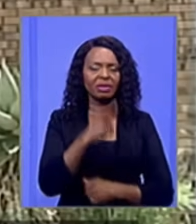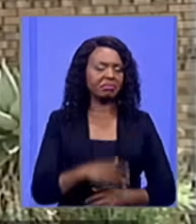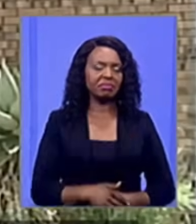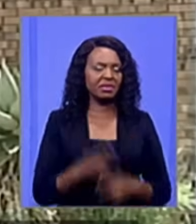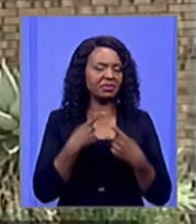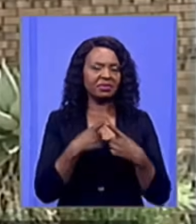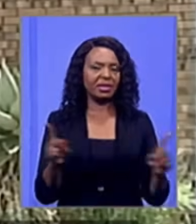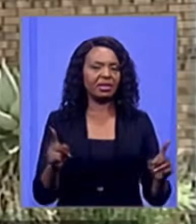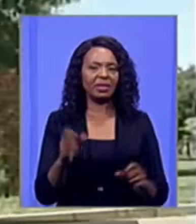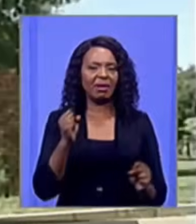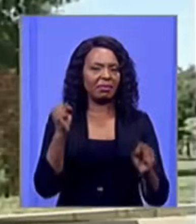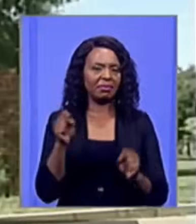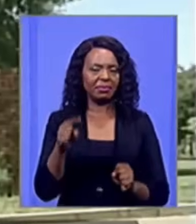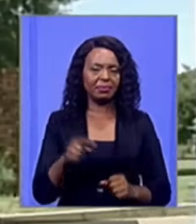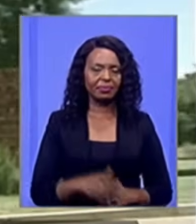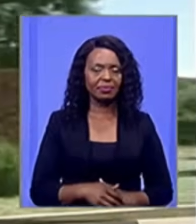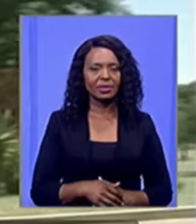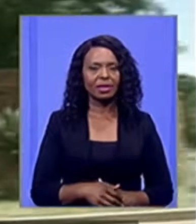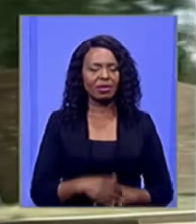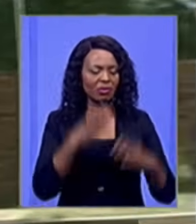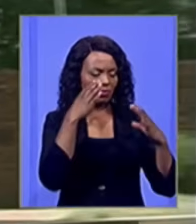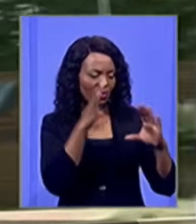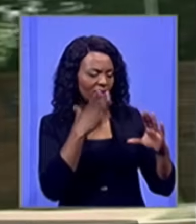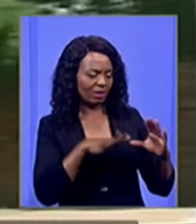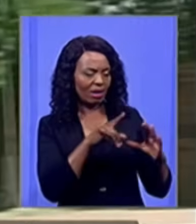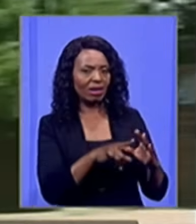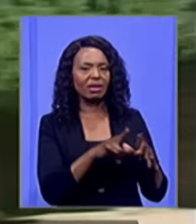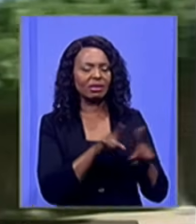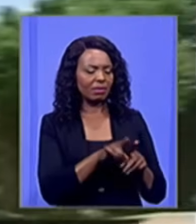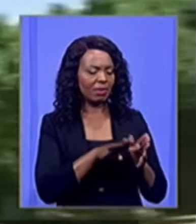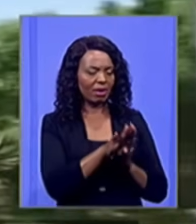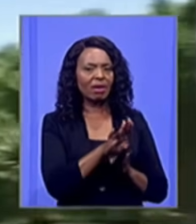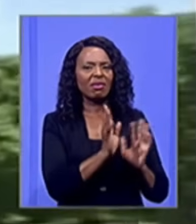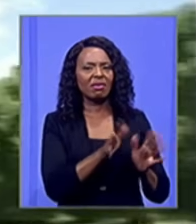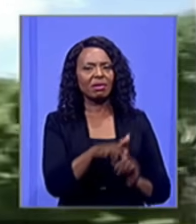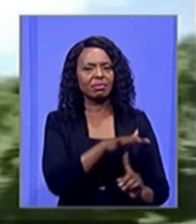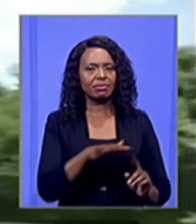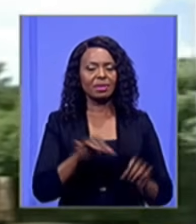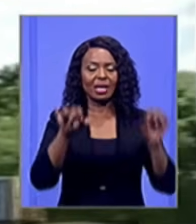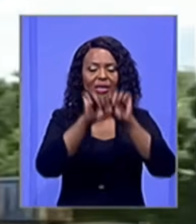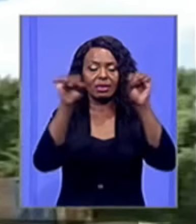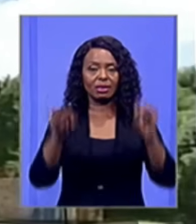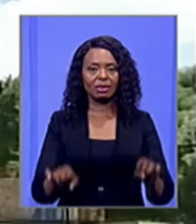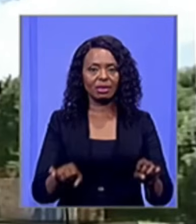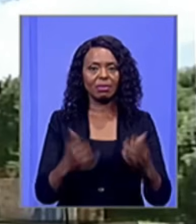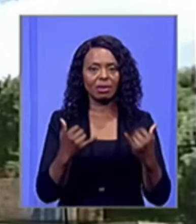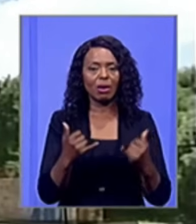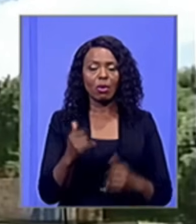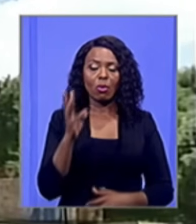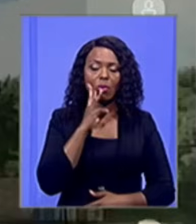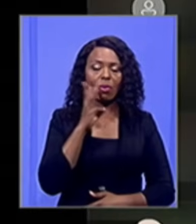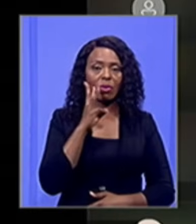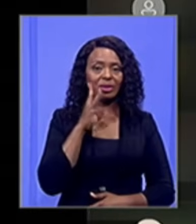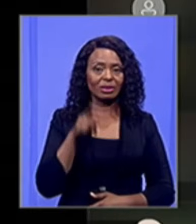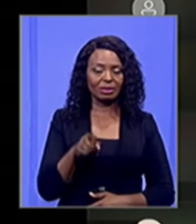lebisitse dintlafatsong tse ding. If we look at the system of rainwater, we'll note that last